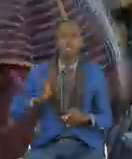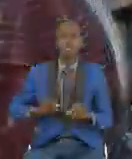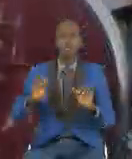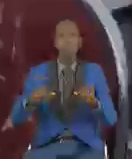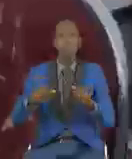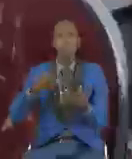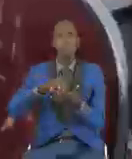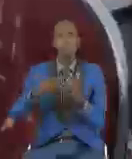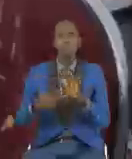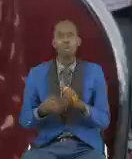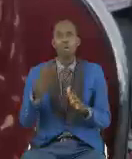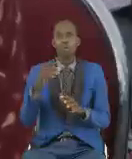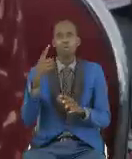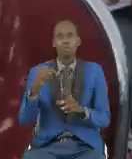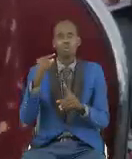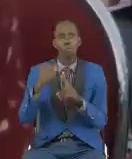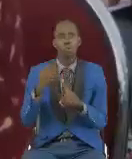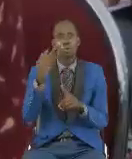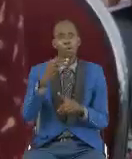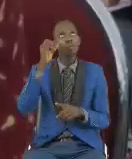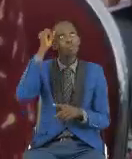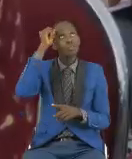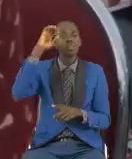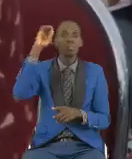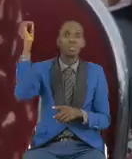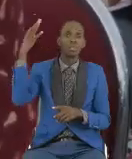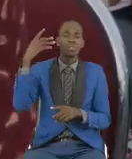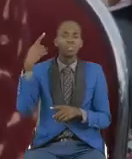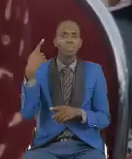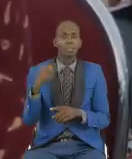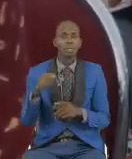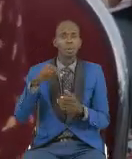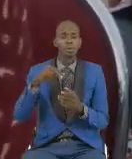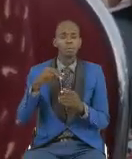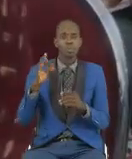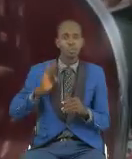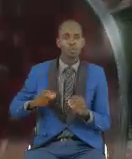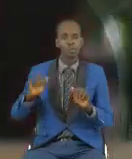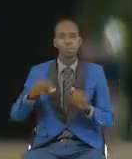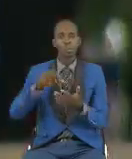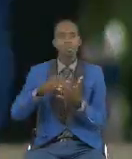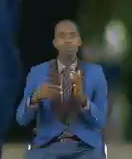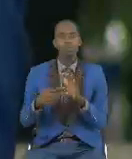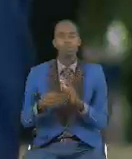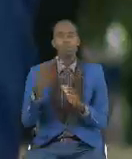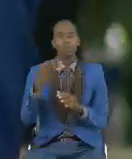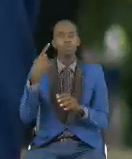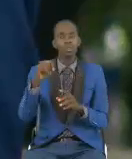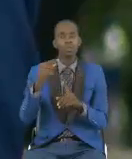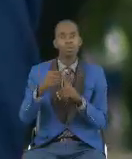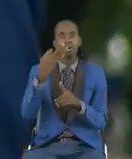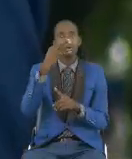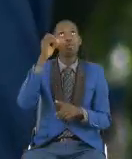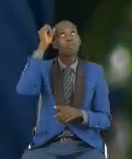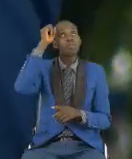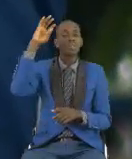of the word of his grace. The profitable purpose of the word of his grace. There's the word of